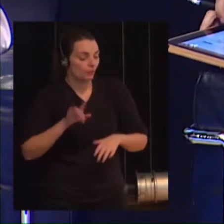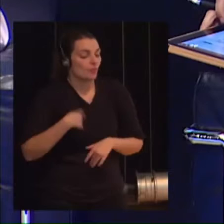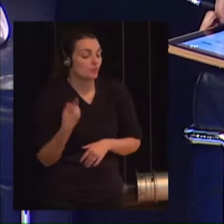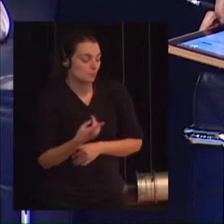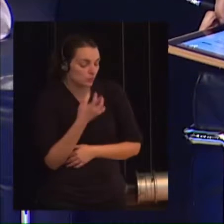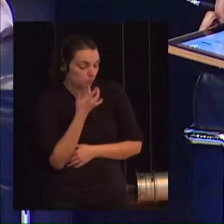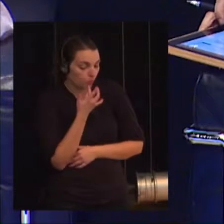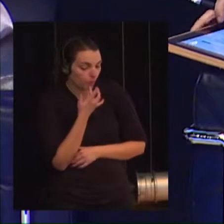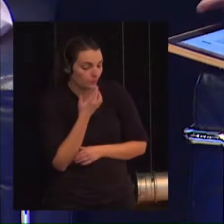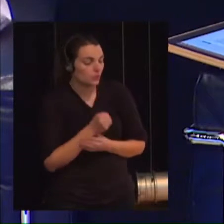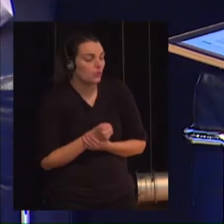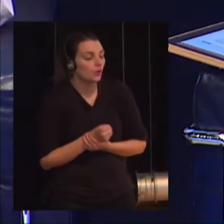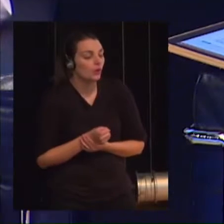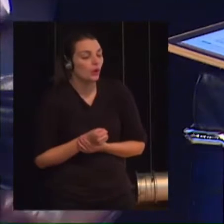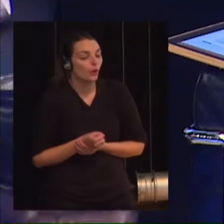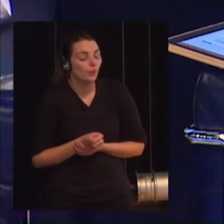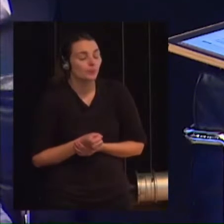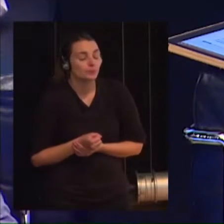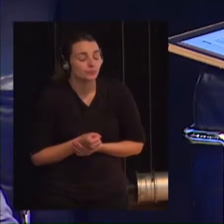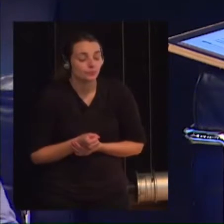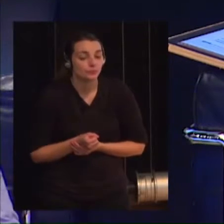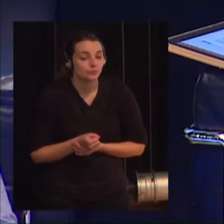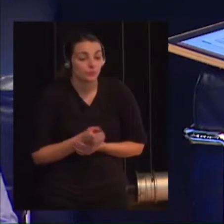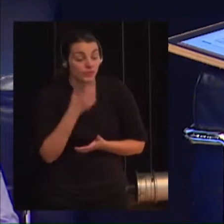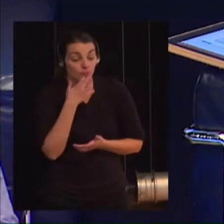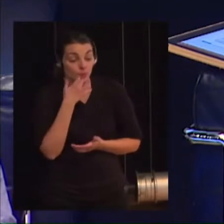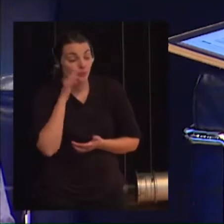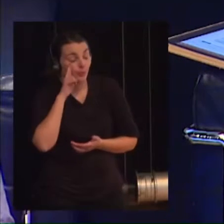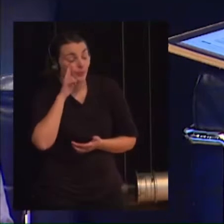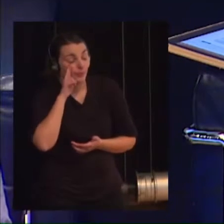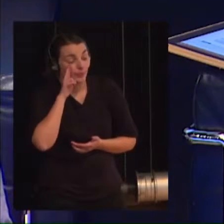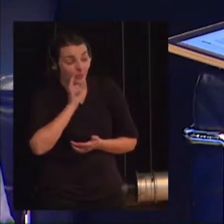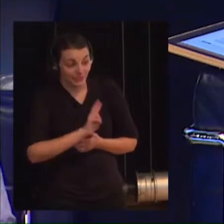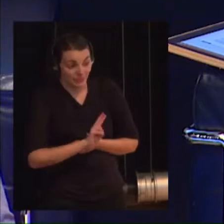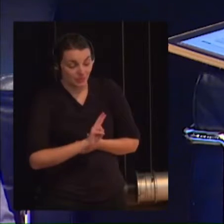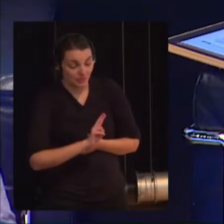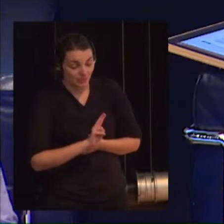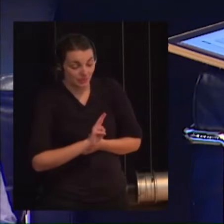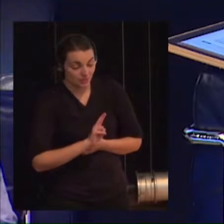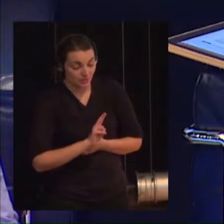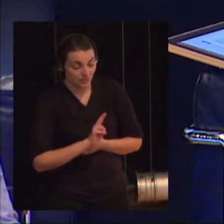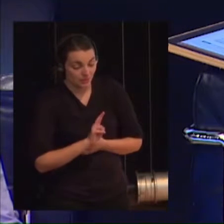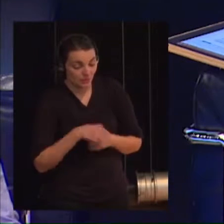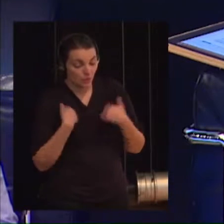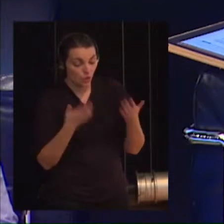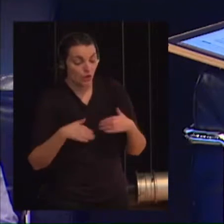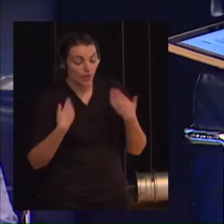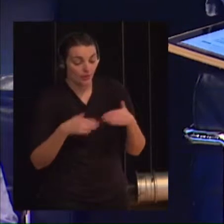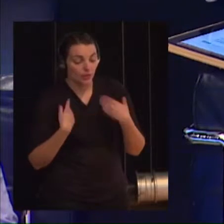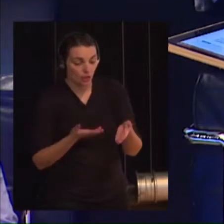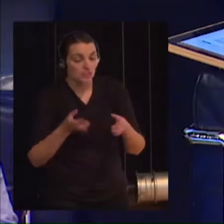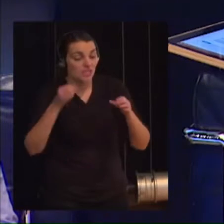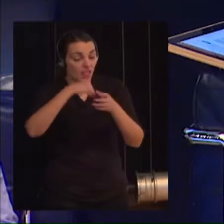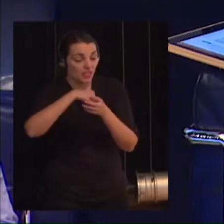charitable giving in the U.S., which is around $358 billion a year, out of